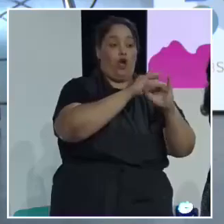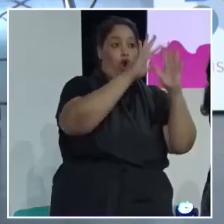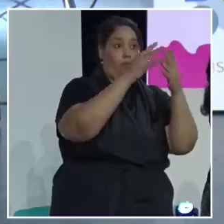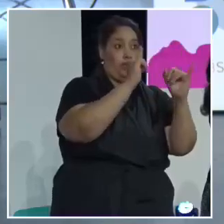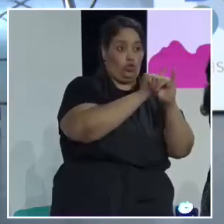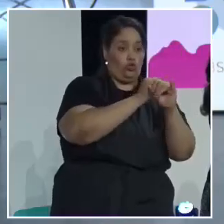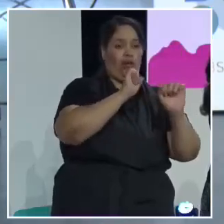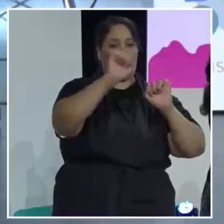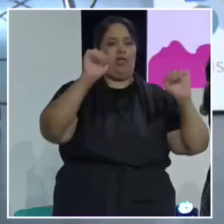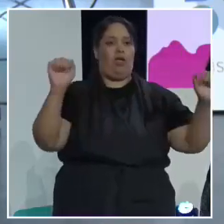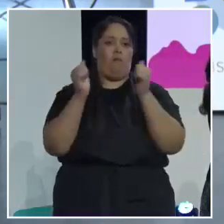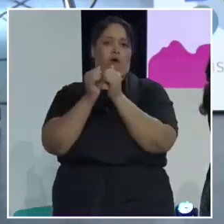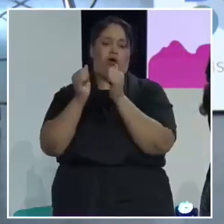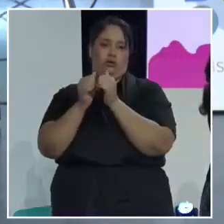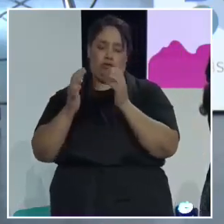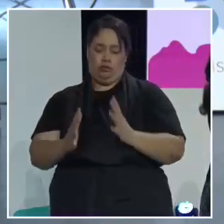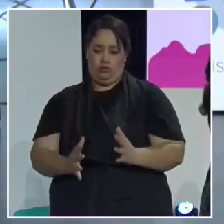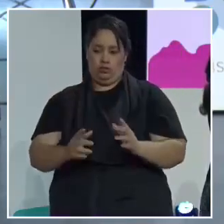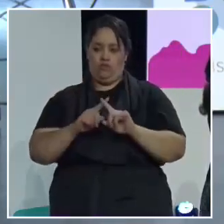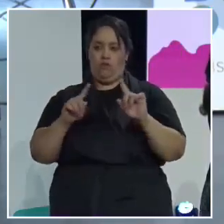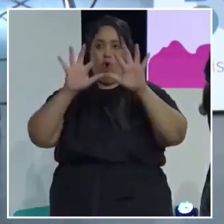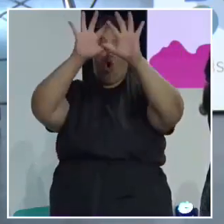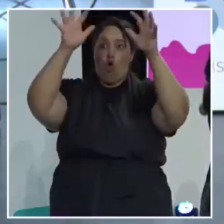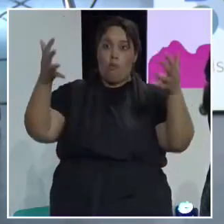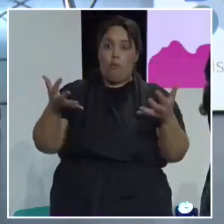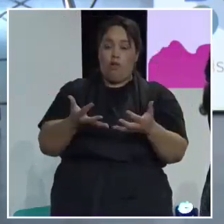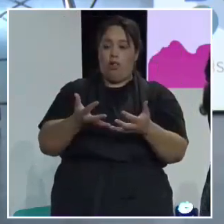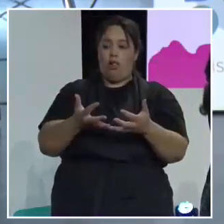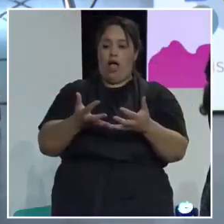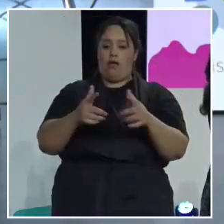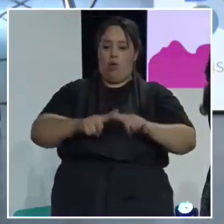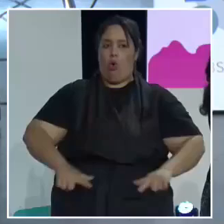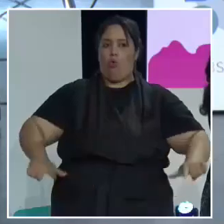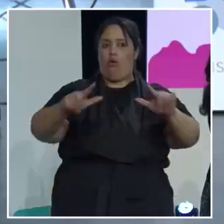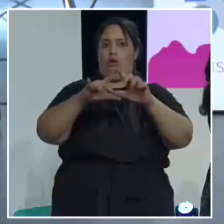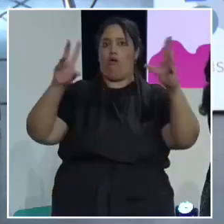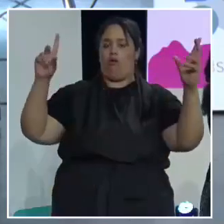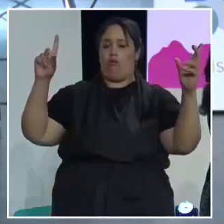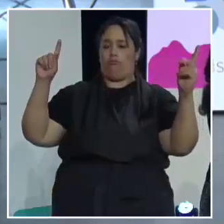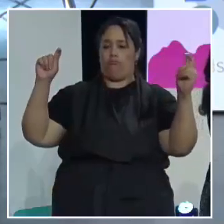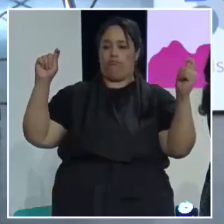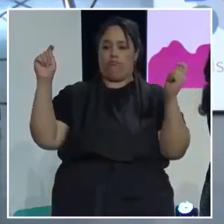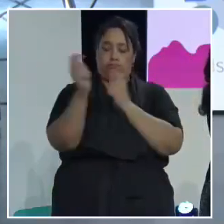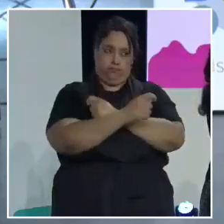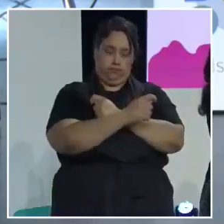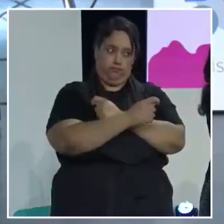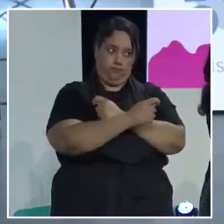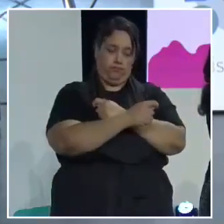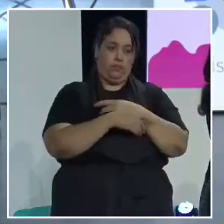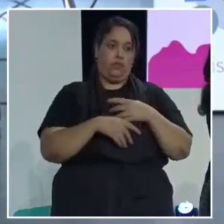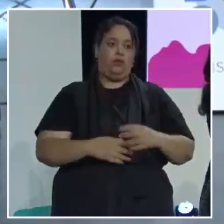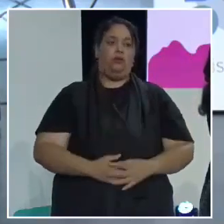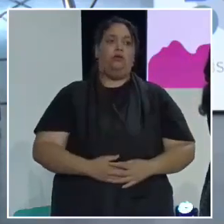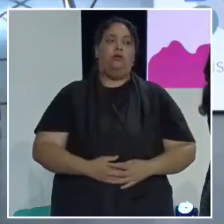for domestic resource mobilization. Number four, whether or not we could inject a new